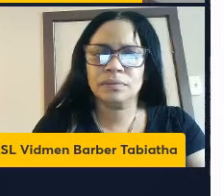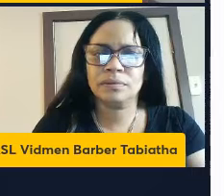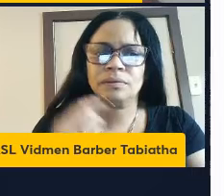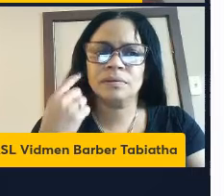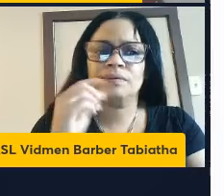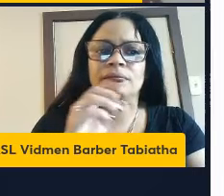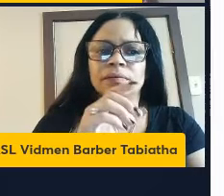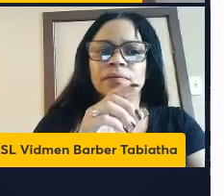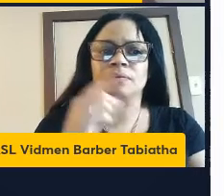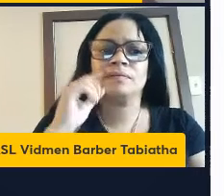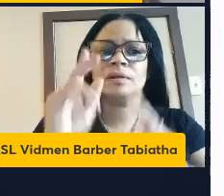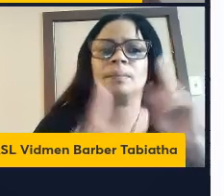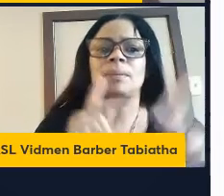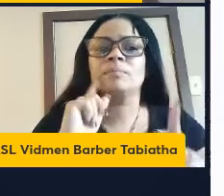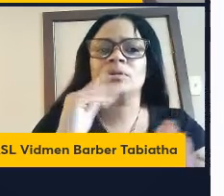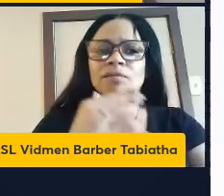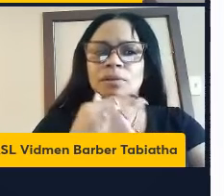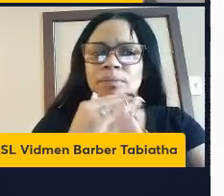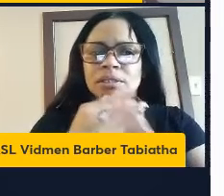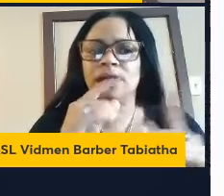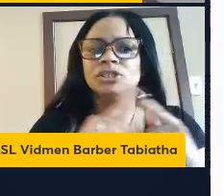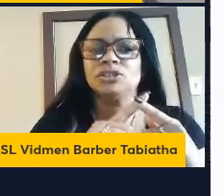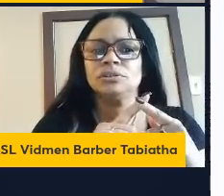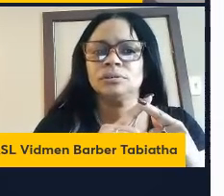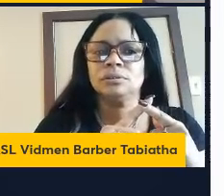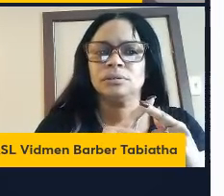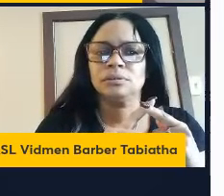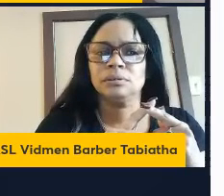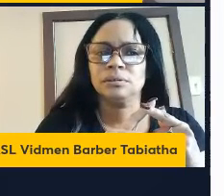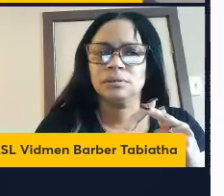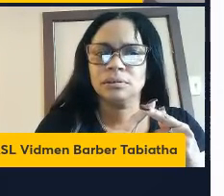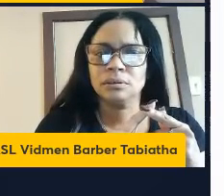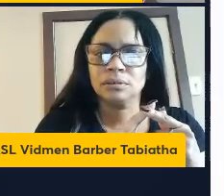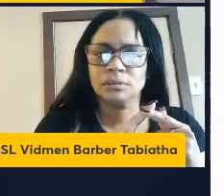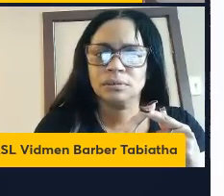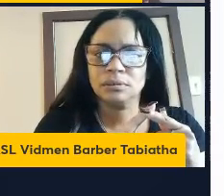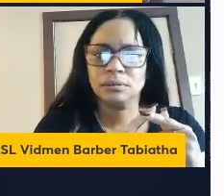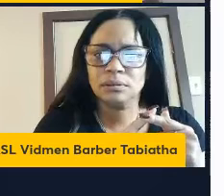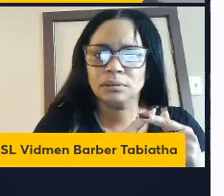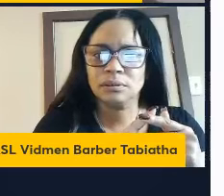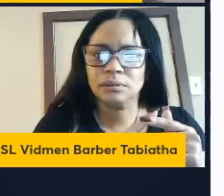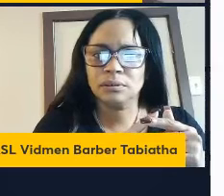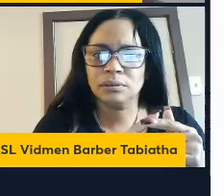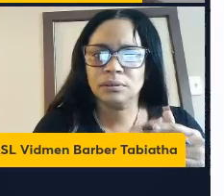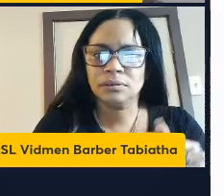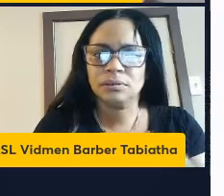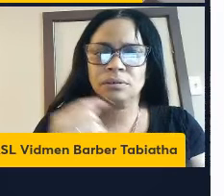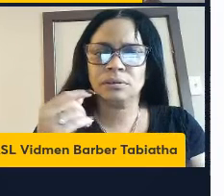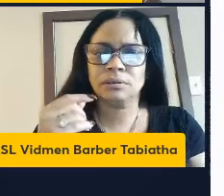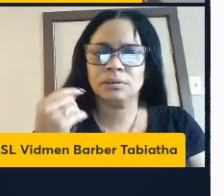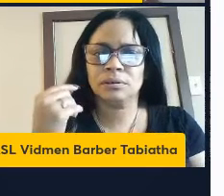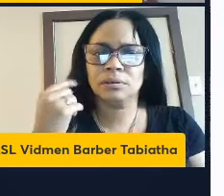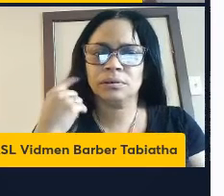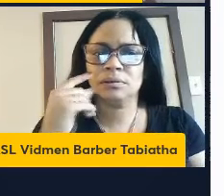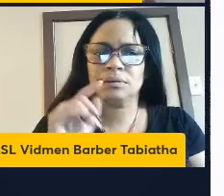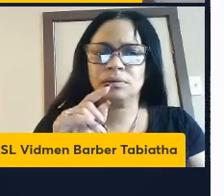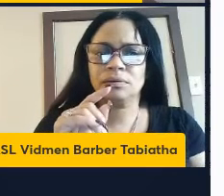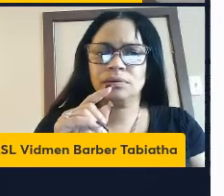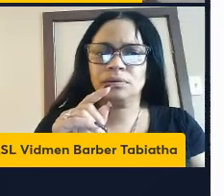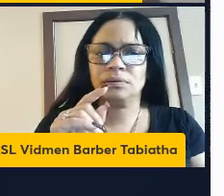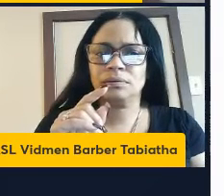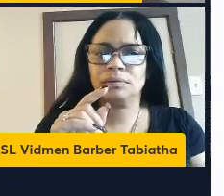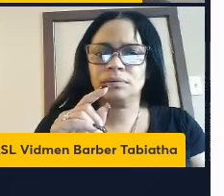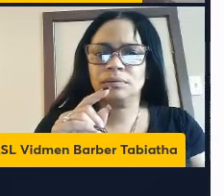in cell-cell communication, adhesion and cell integration, as well as interferon regulatory factor seven.